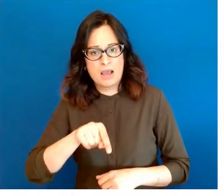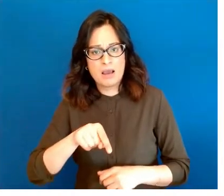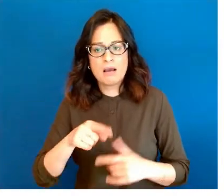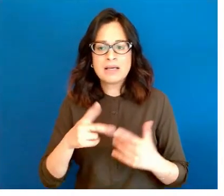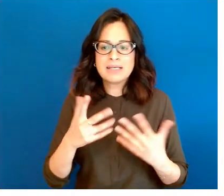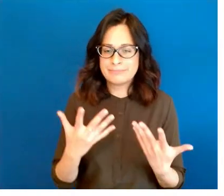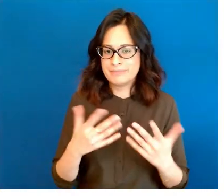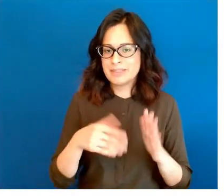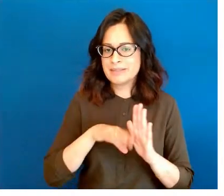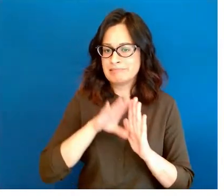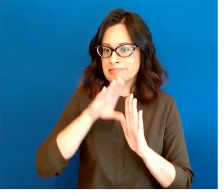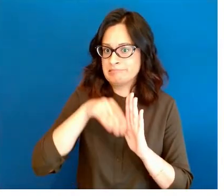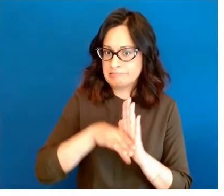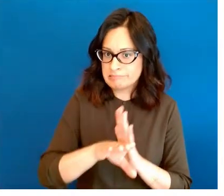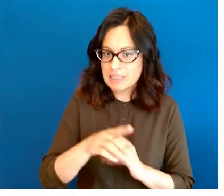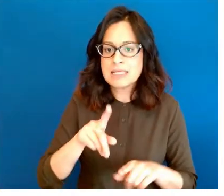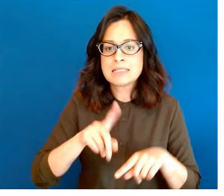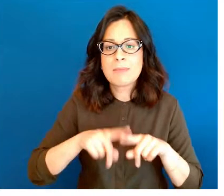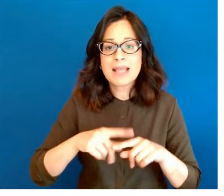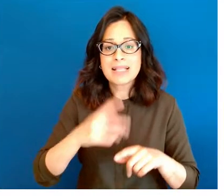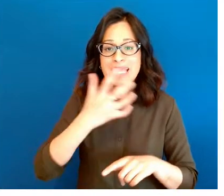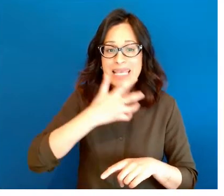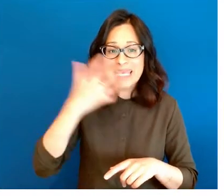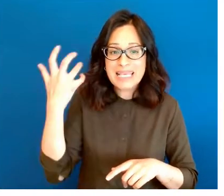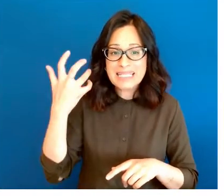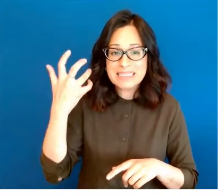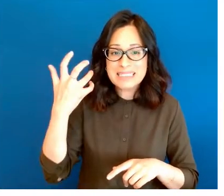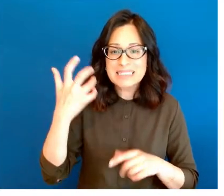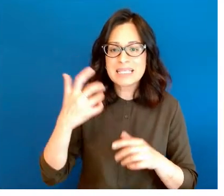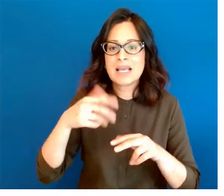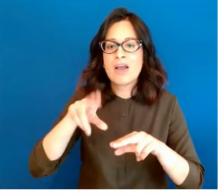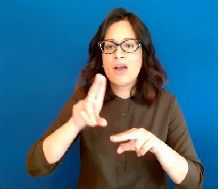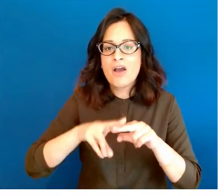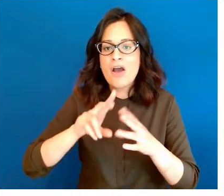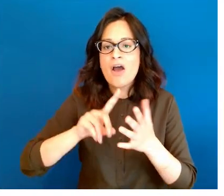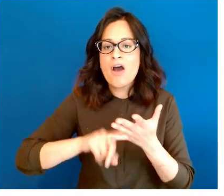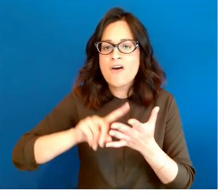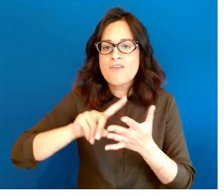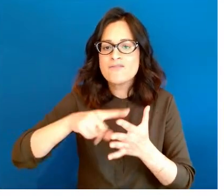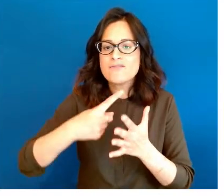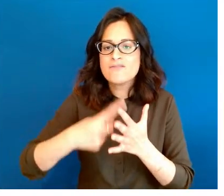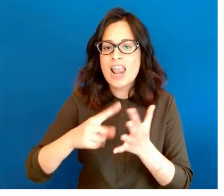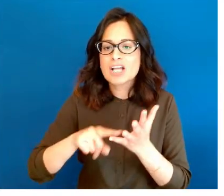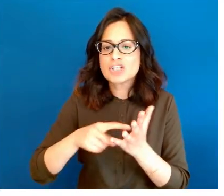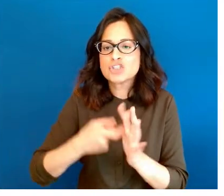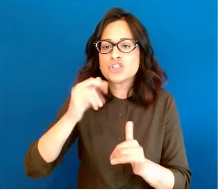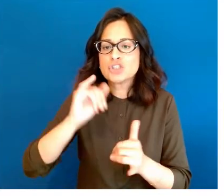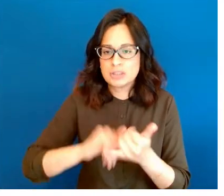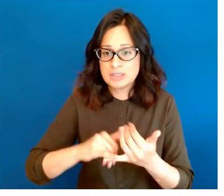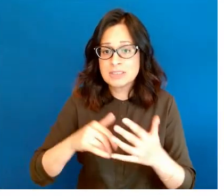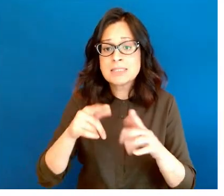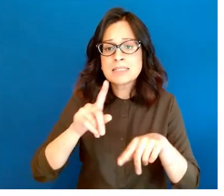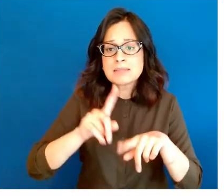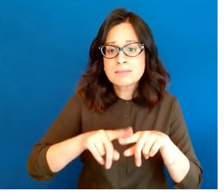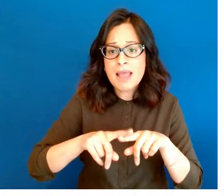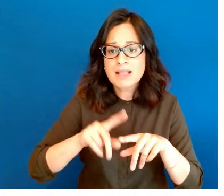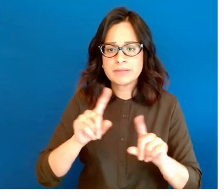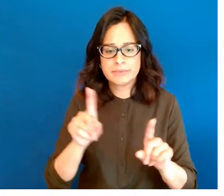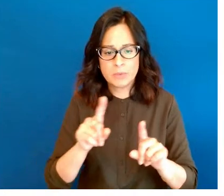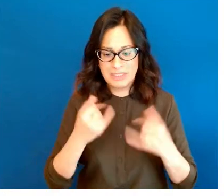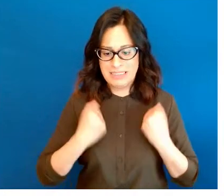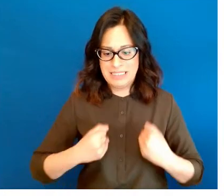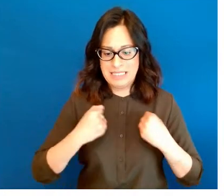And that is often due to heat and sweating, and our flexures are more susceptible to that. And winter